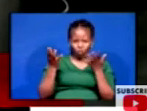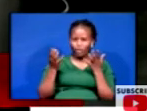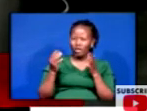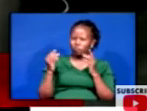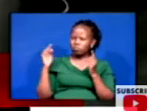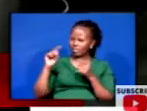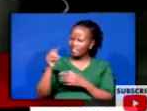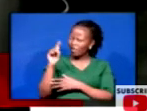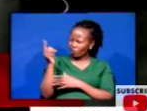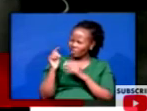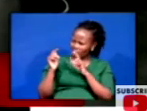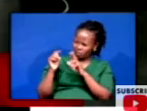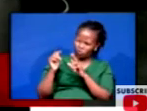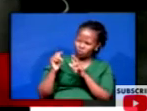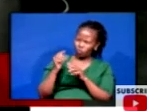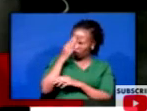Wakili Swaka. No.